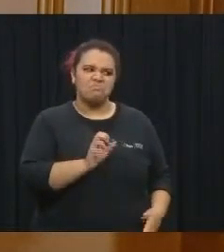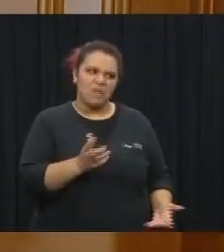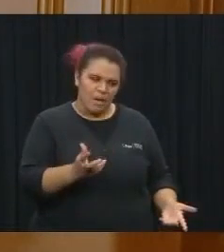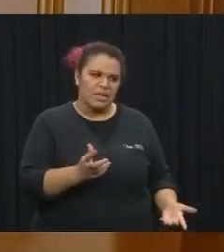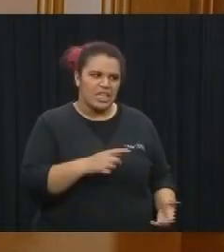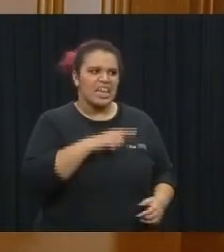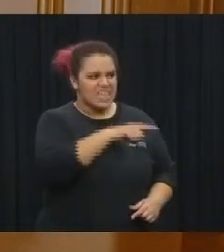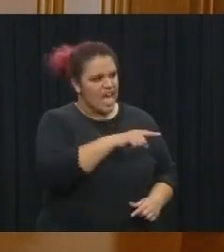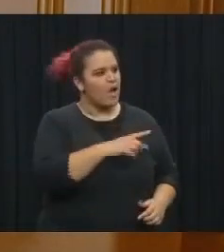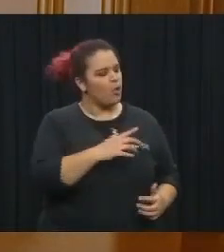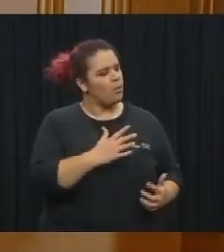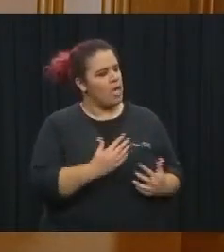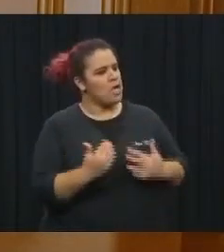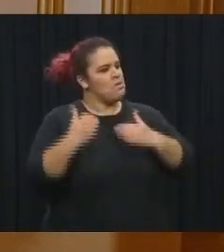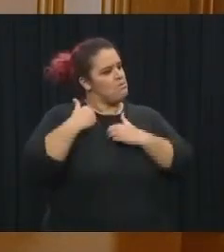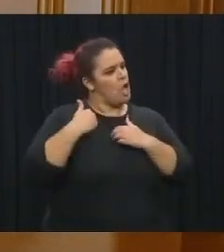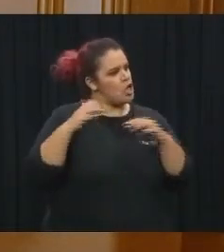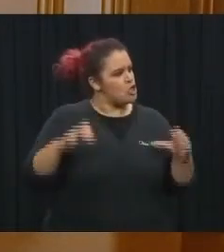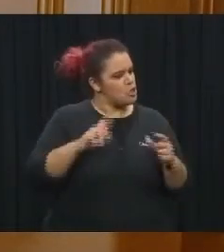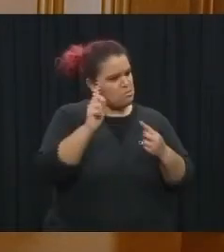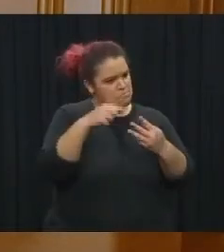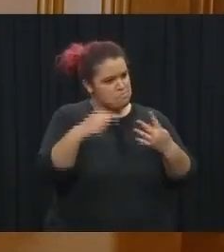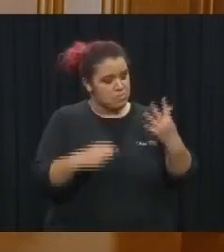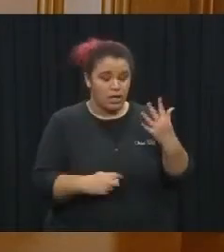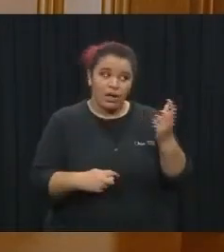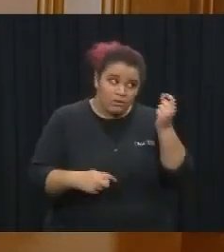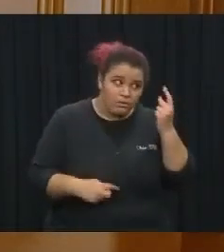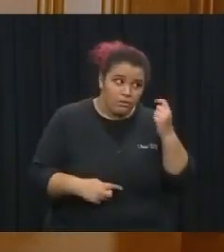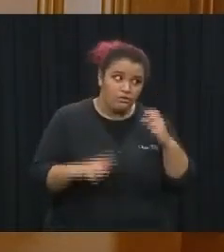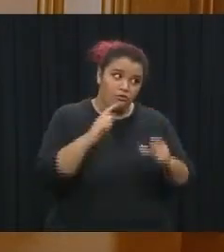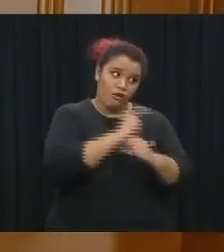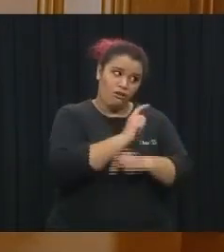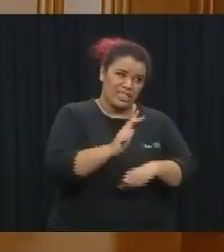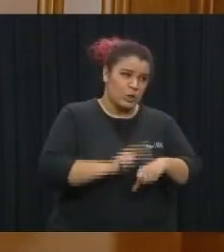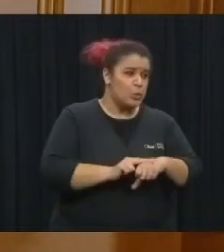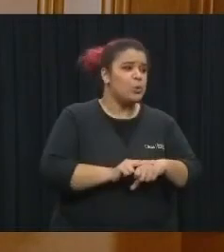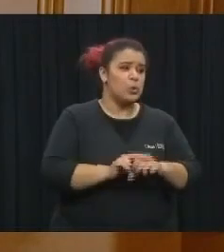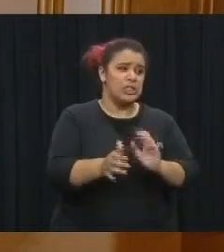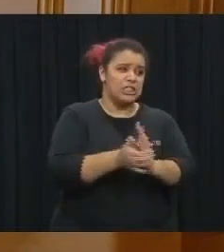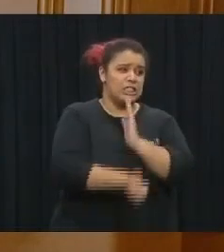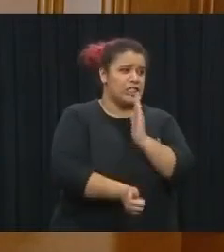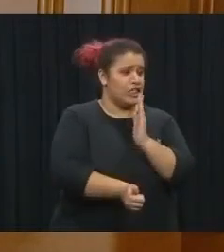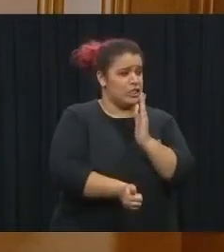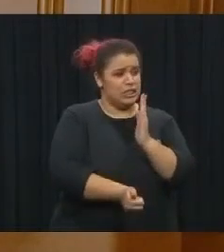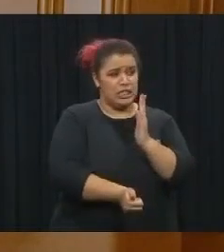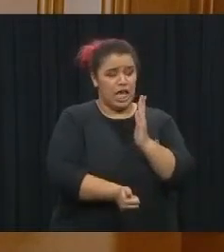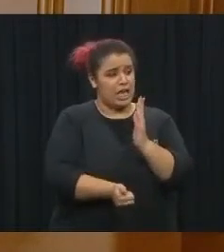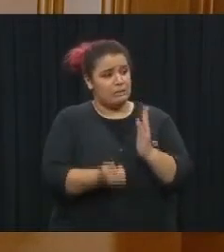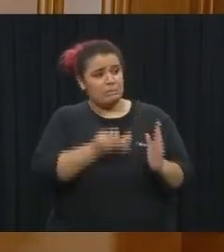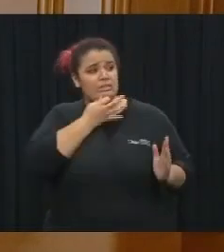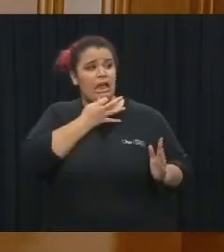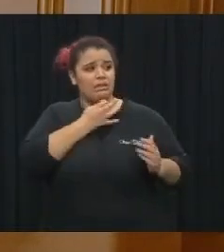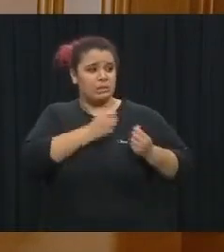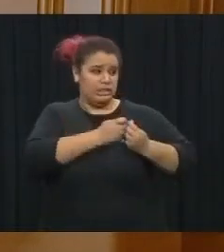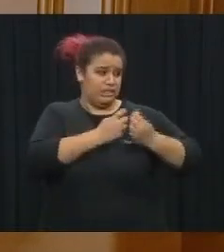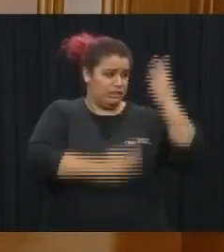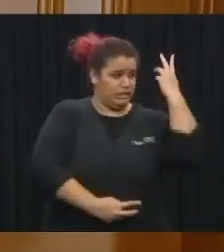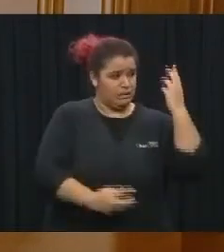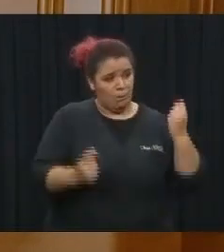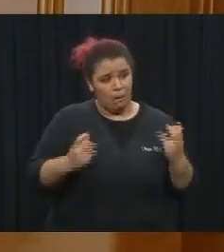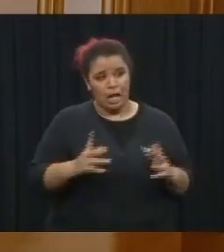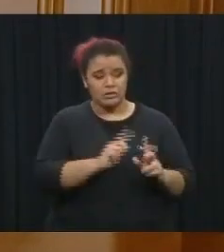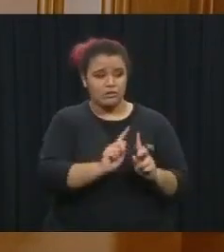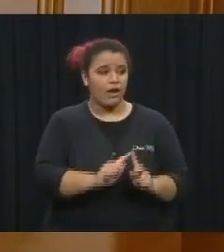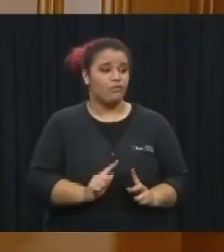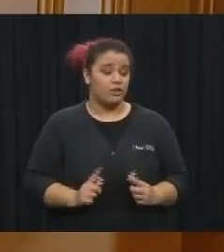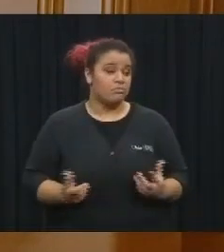very talented people with a lot of great skills. So, you know, we basically are responding to